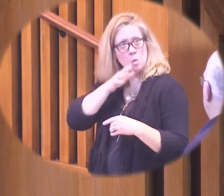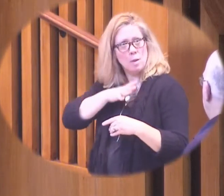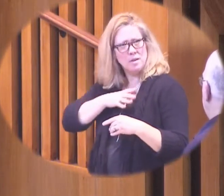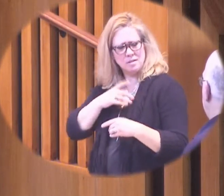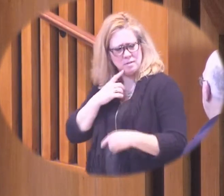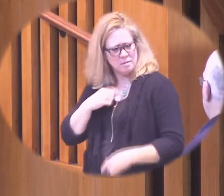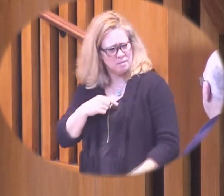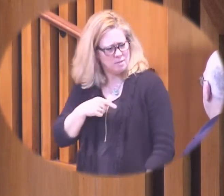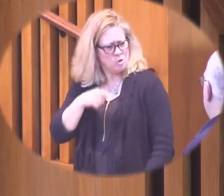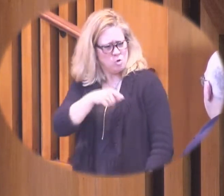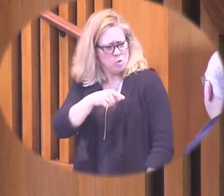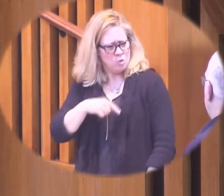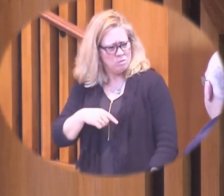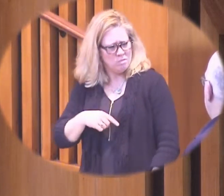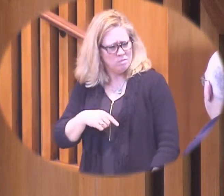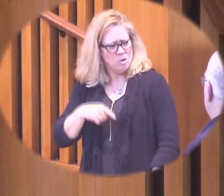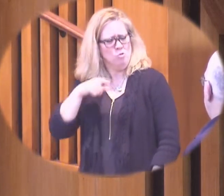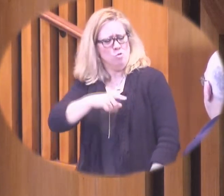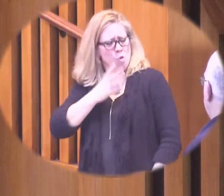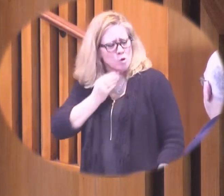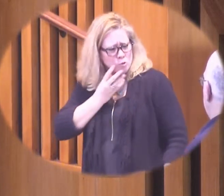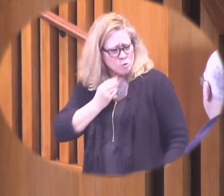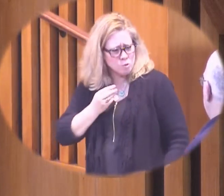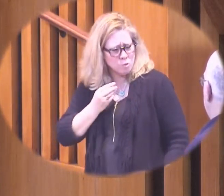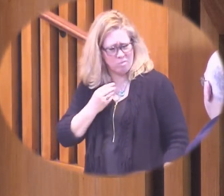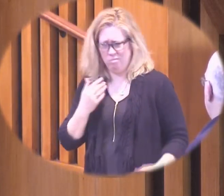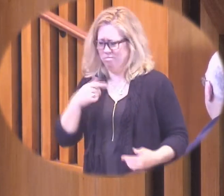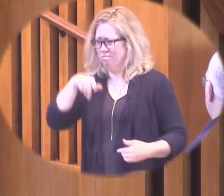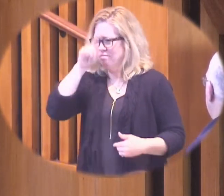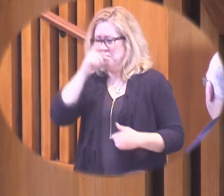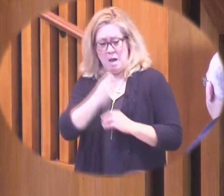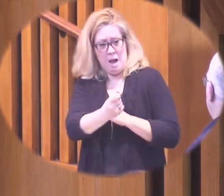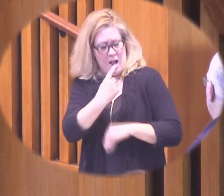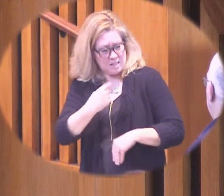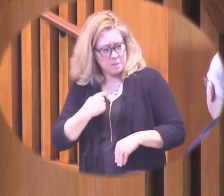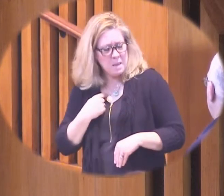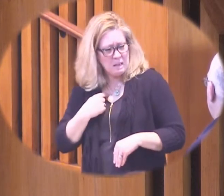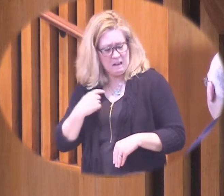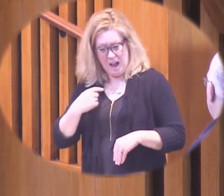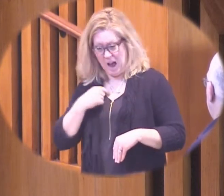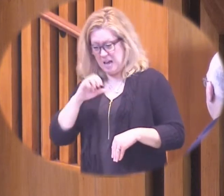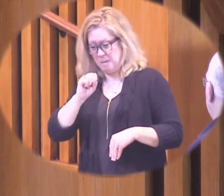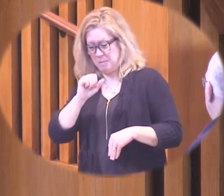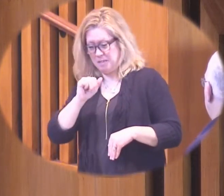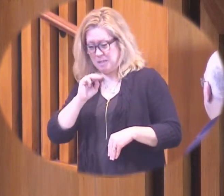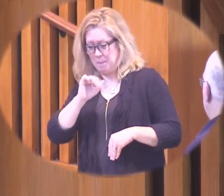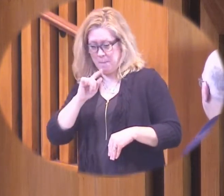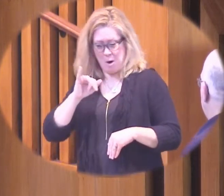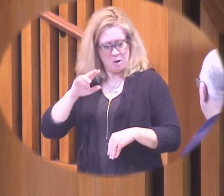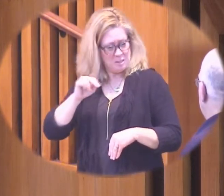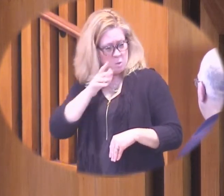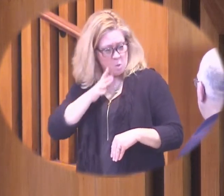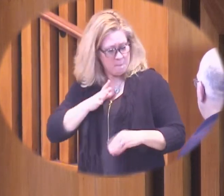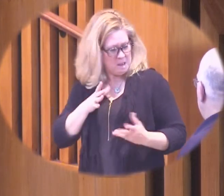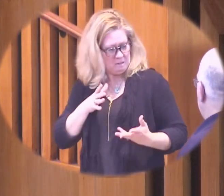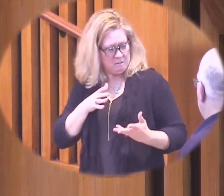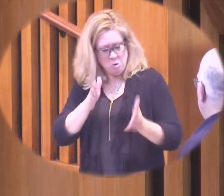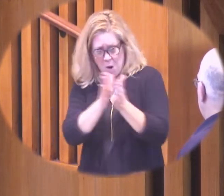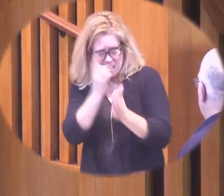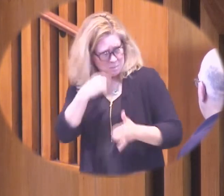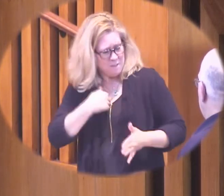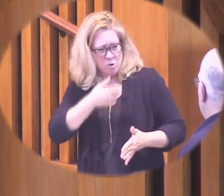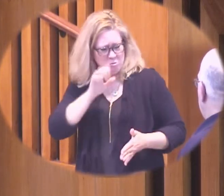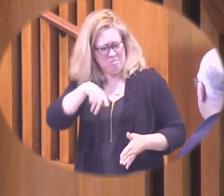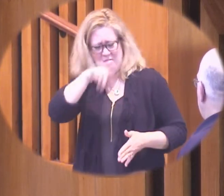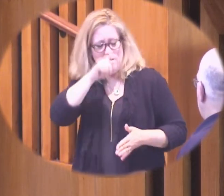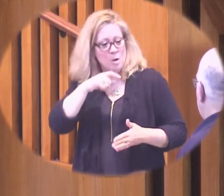"How can you, a Jew, ask me, a Samaritan woman, for a drink? For